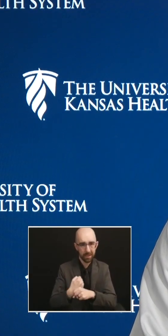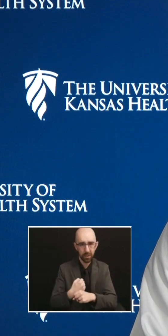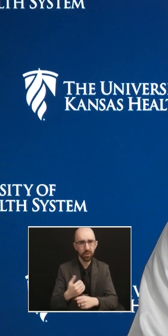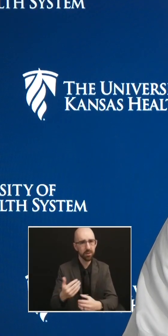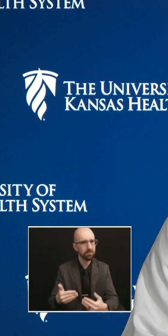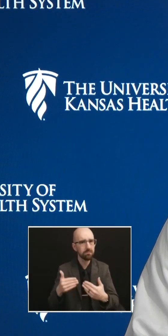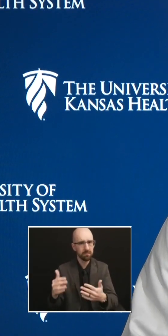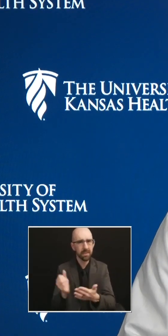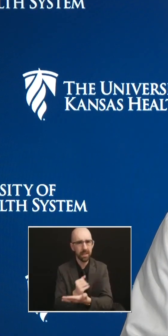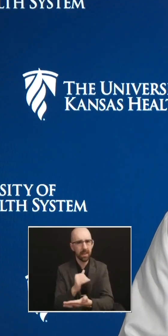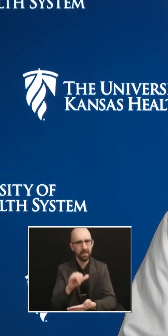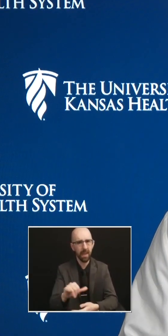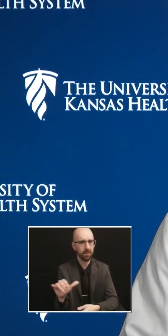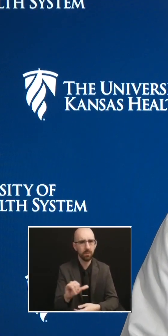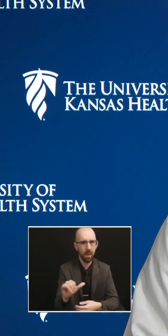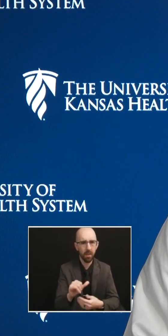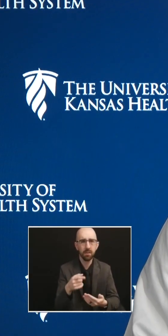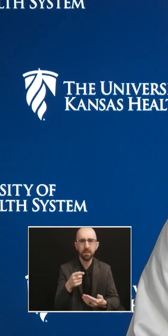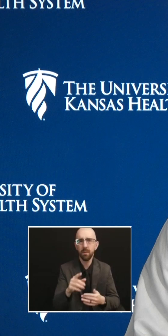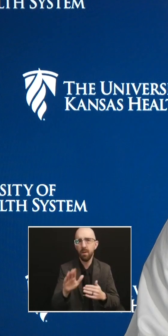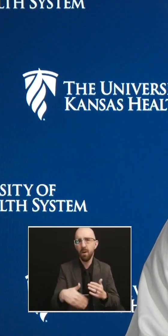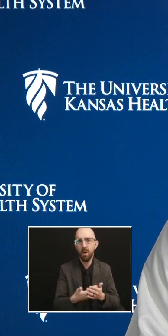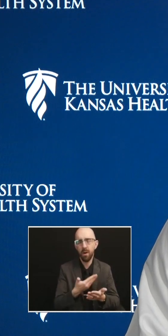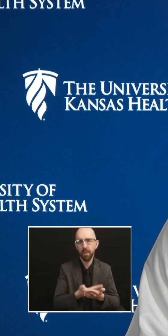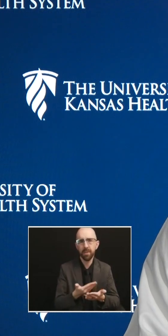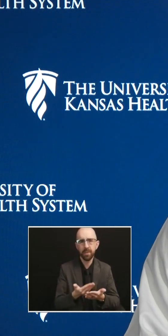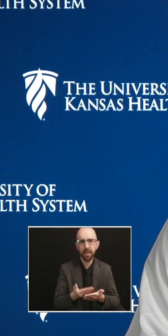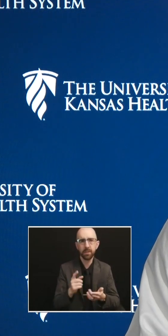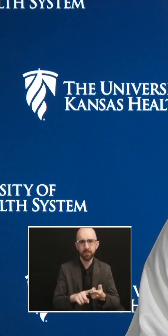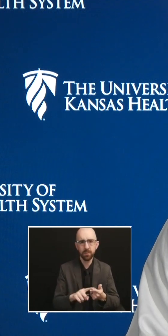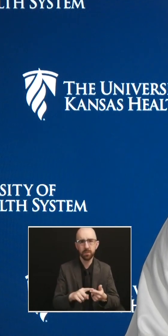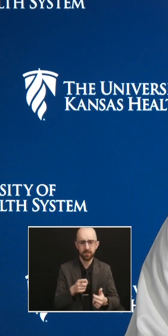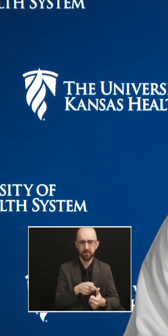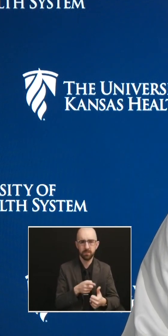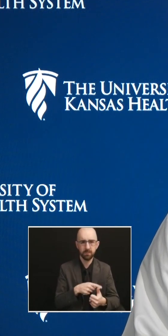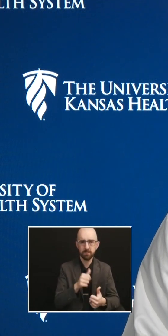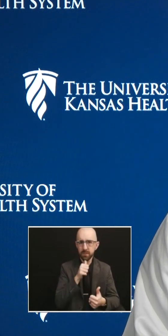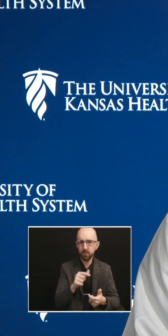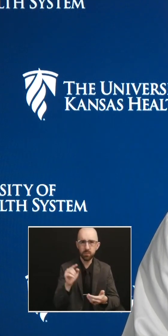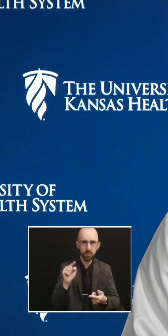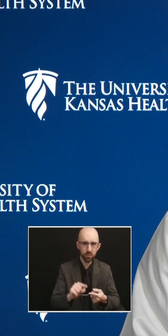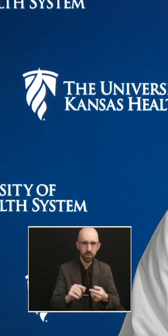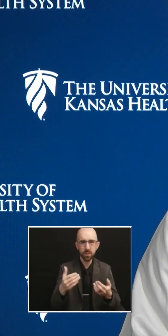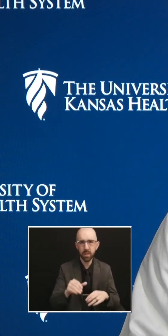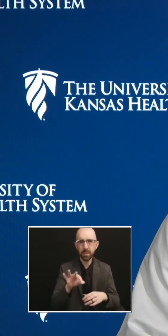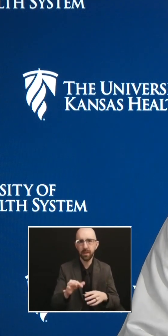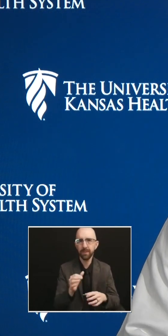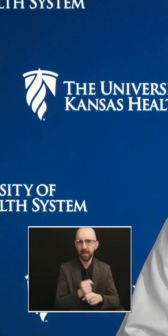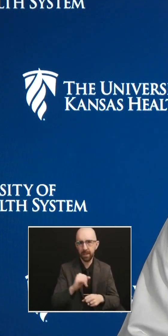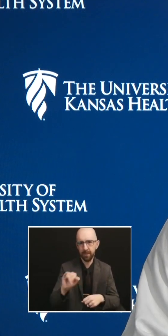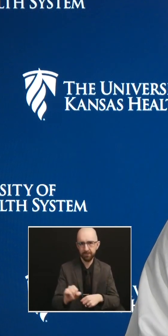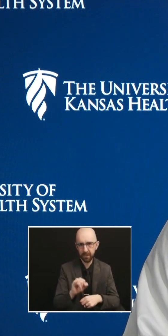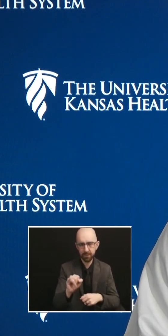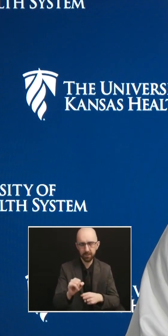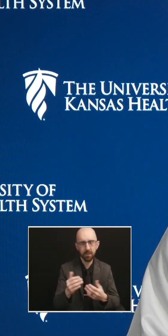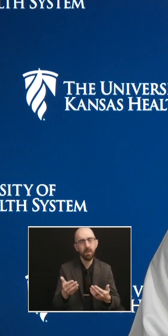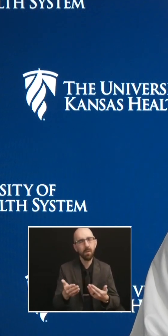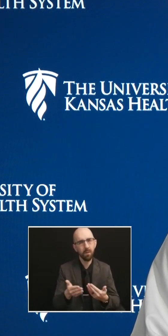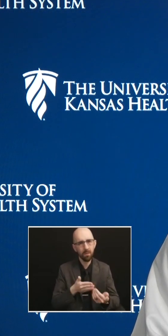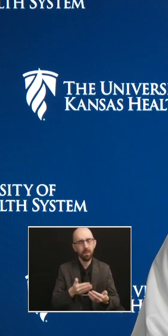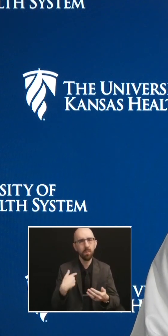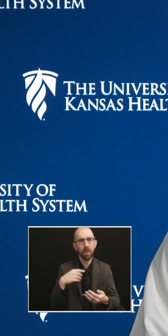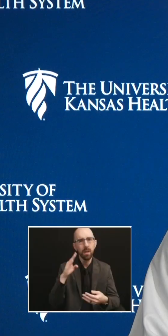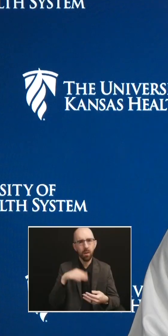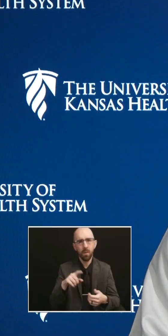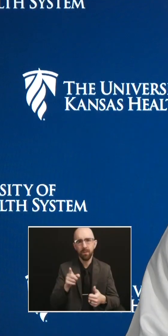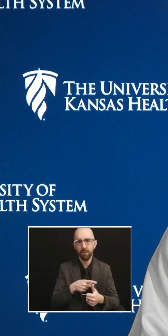as well. So these are all things to number one, not reduce your chance of getting infected, although that we know that in the first 3 to 4 weeks